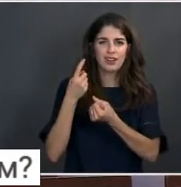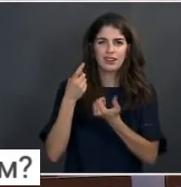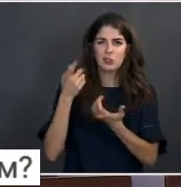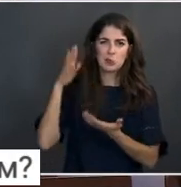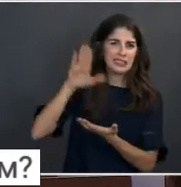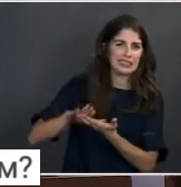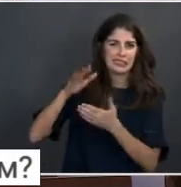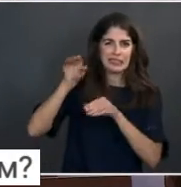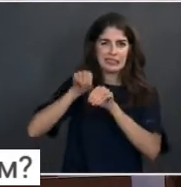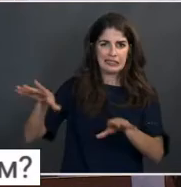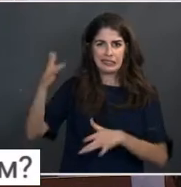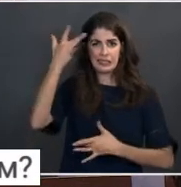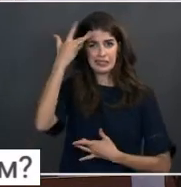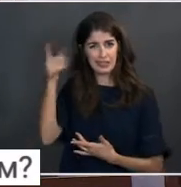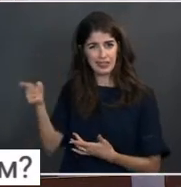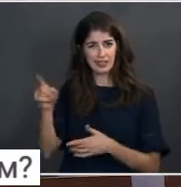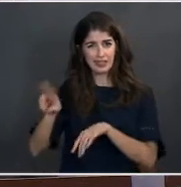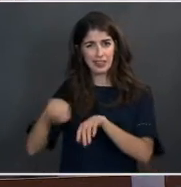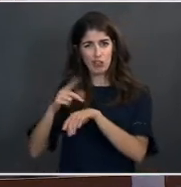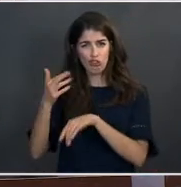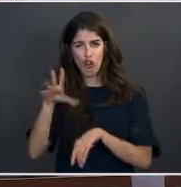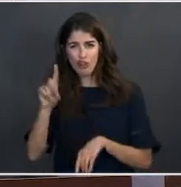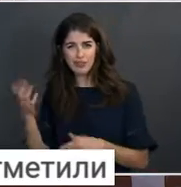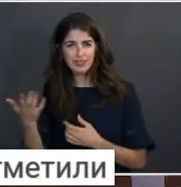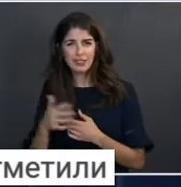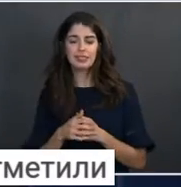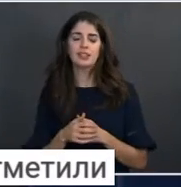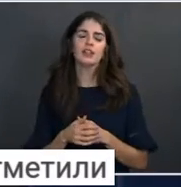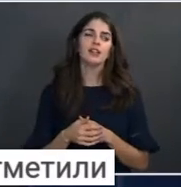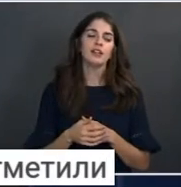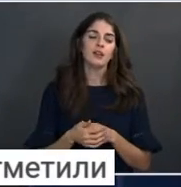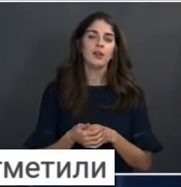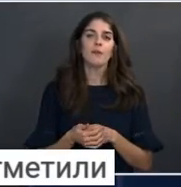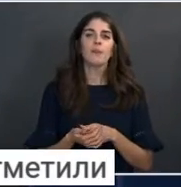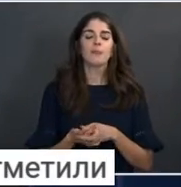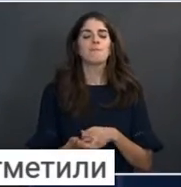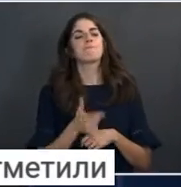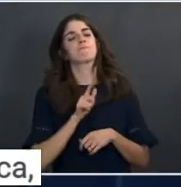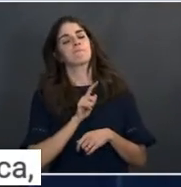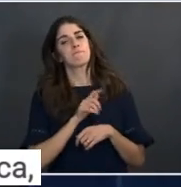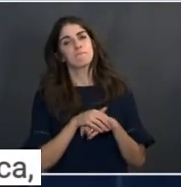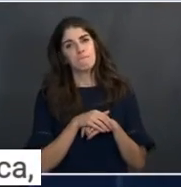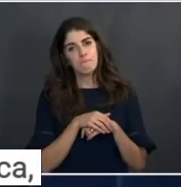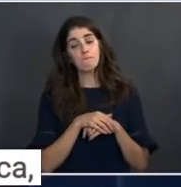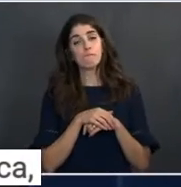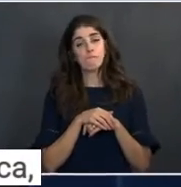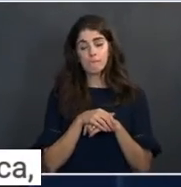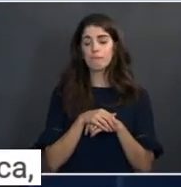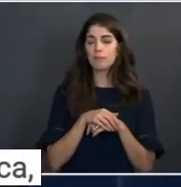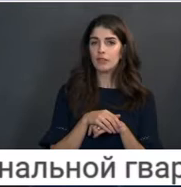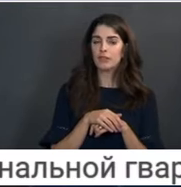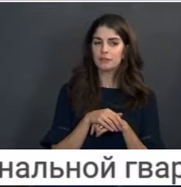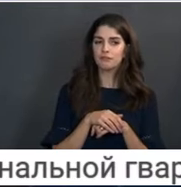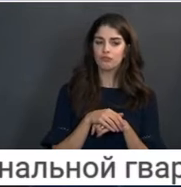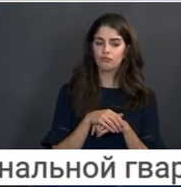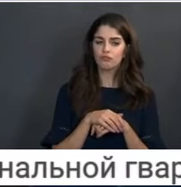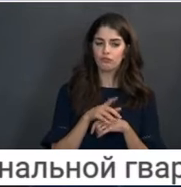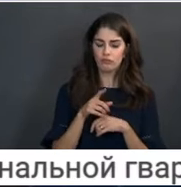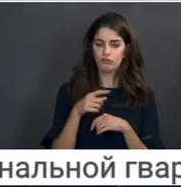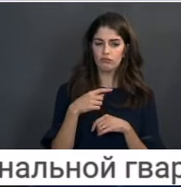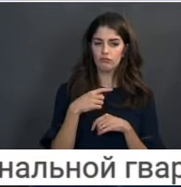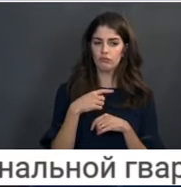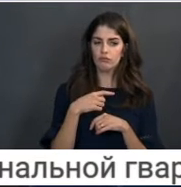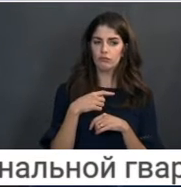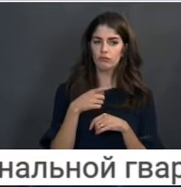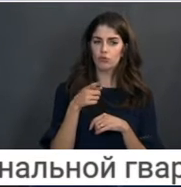health safeguards to these soldiers? Well, as you noted at the beginning of your question, but I would just